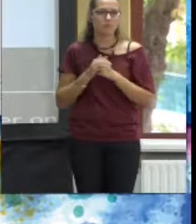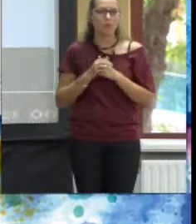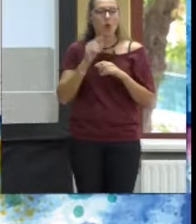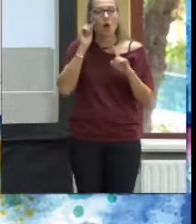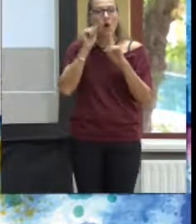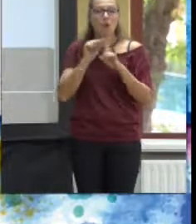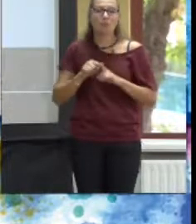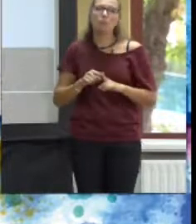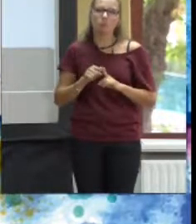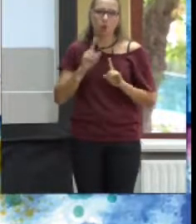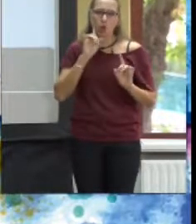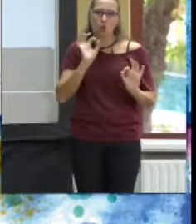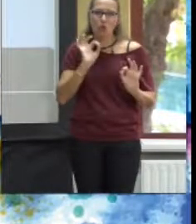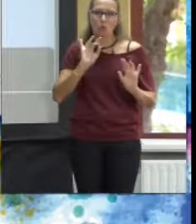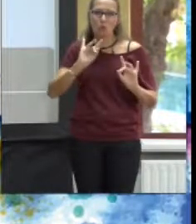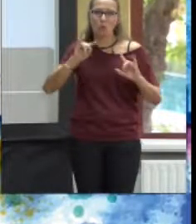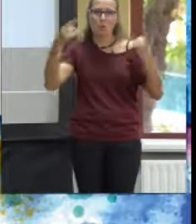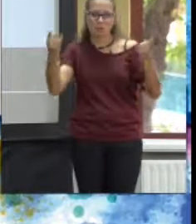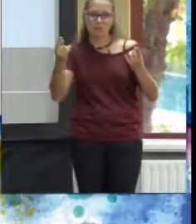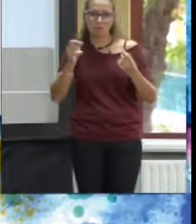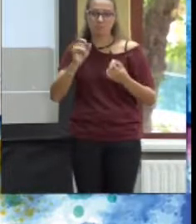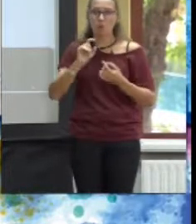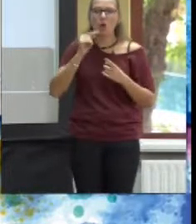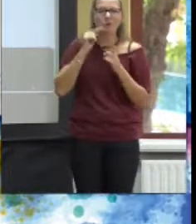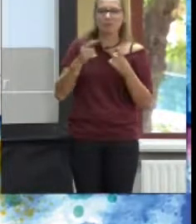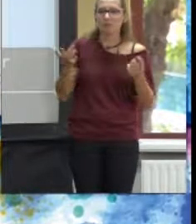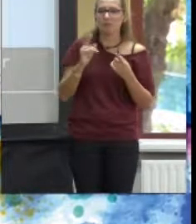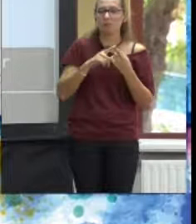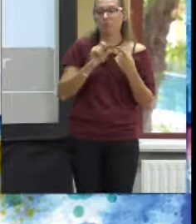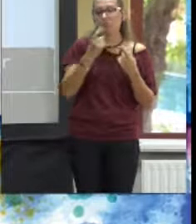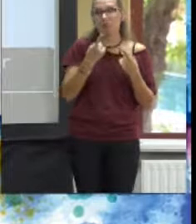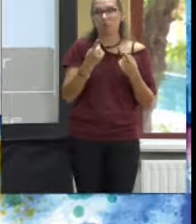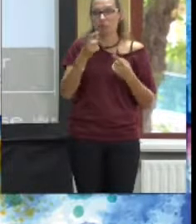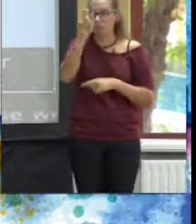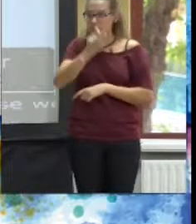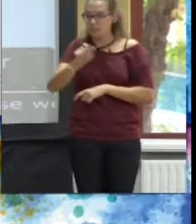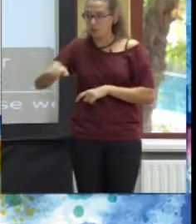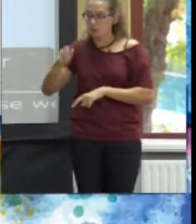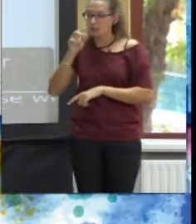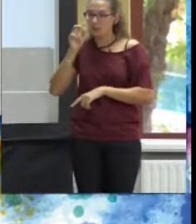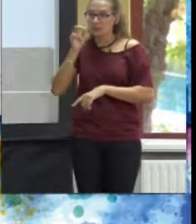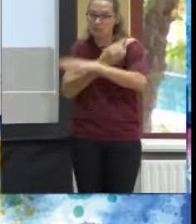objectives, of course, were twofold: to provide the opportunity to people with visual